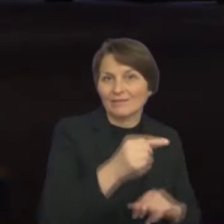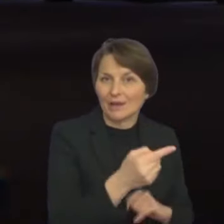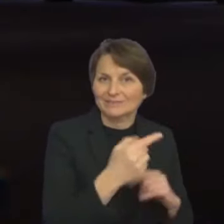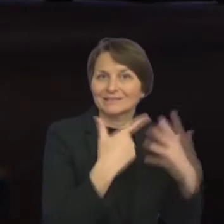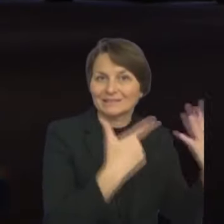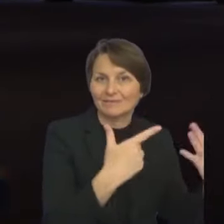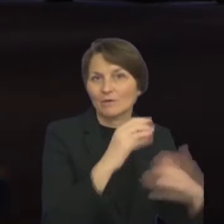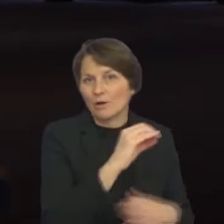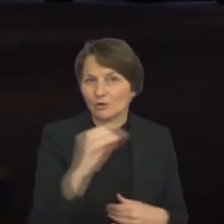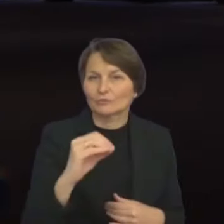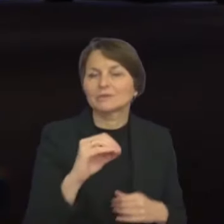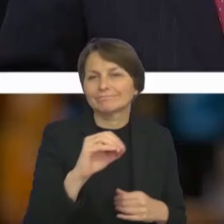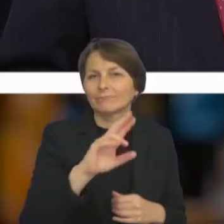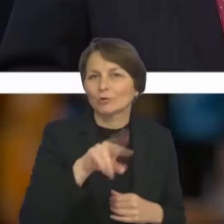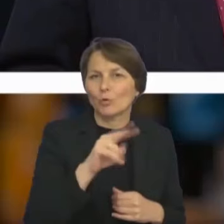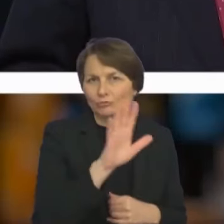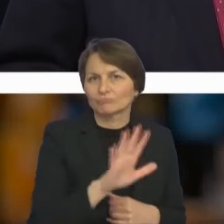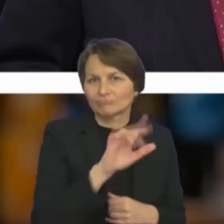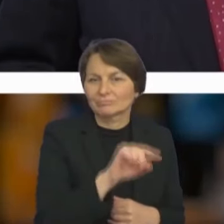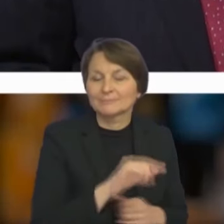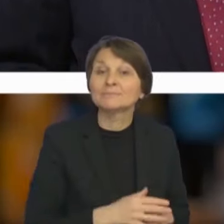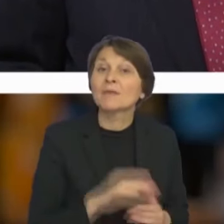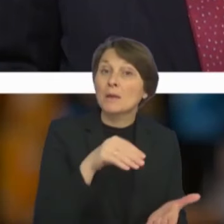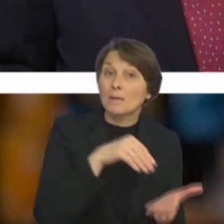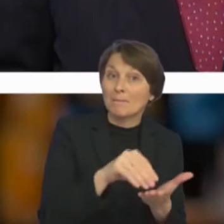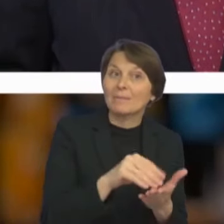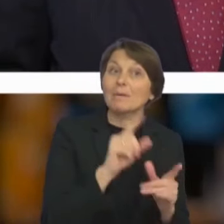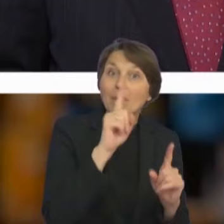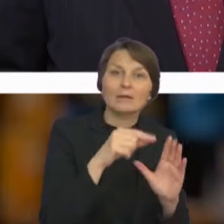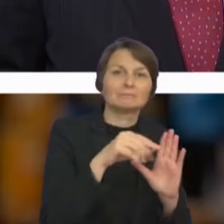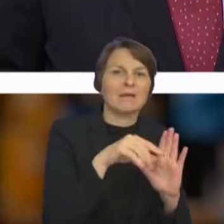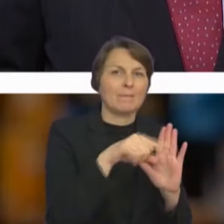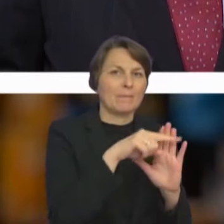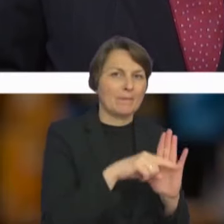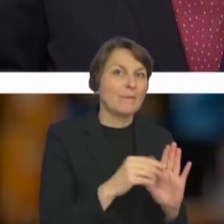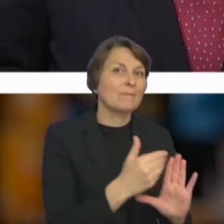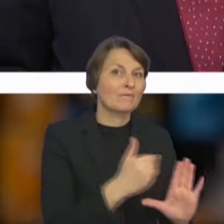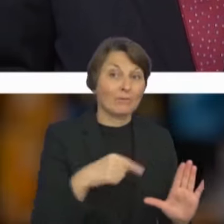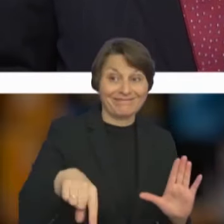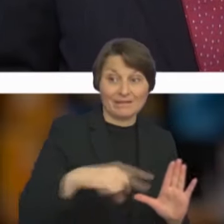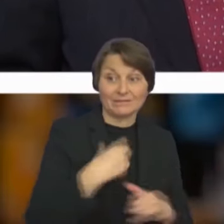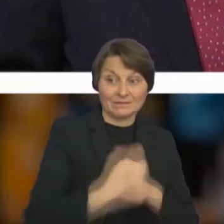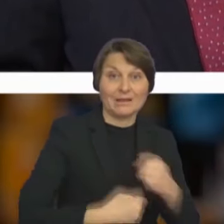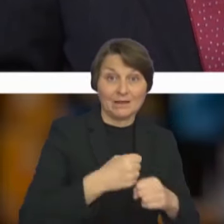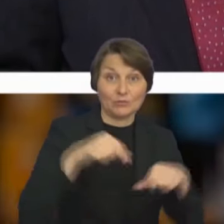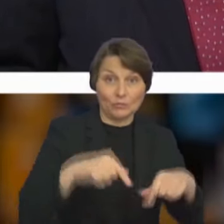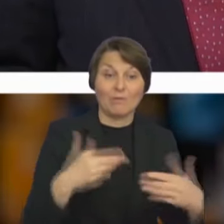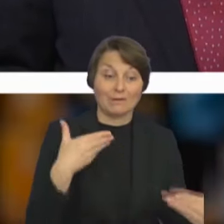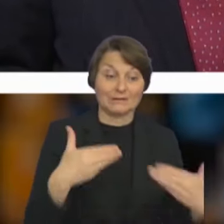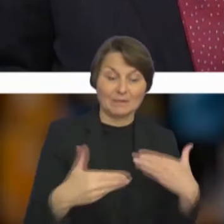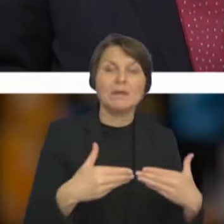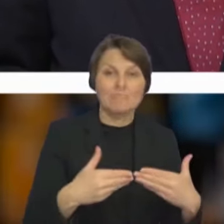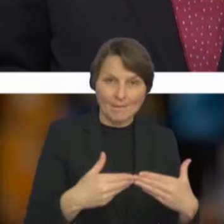€418,773. The payment of this compensation is conditional upon a favorable vote by this AGM under the 15th